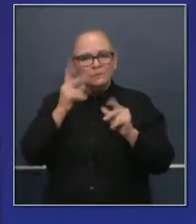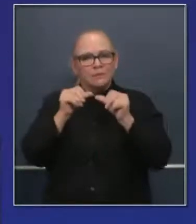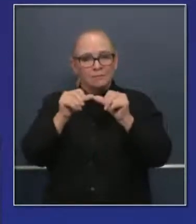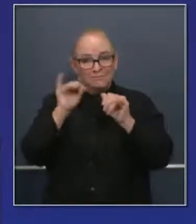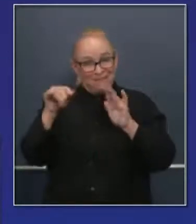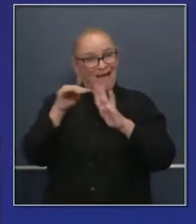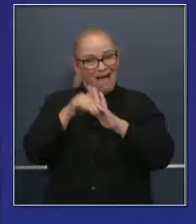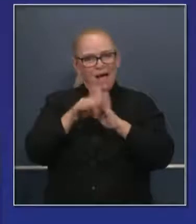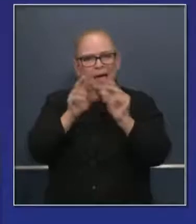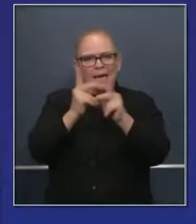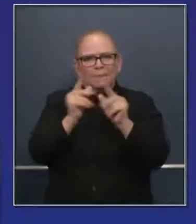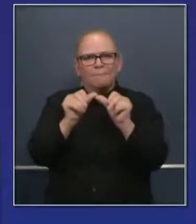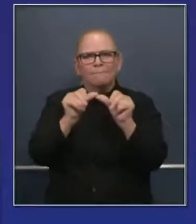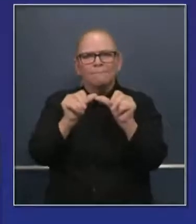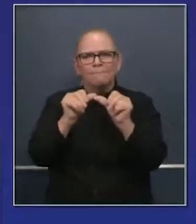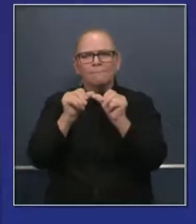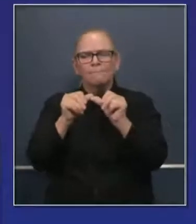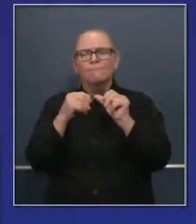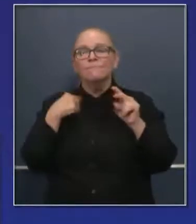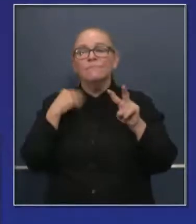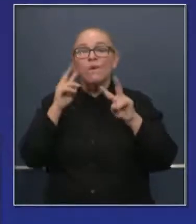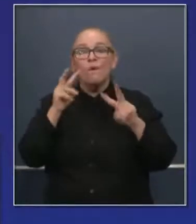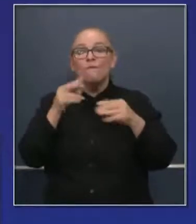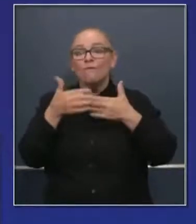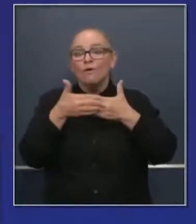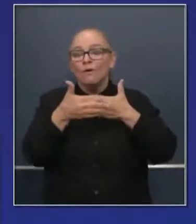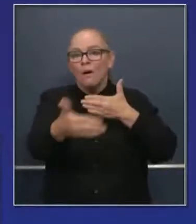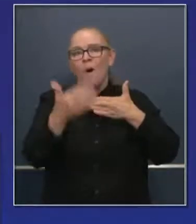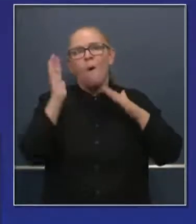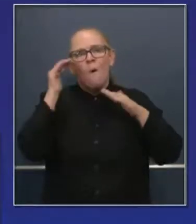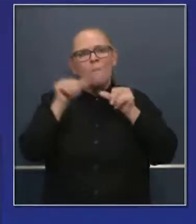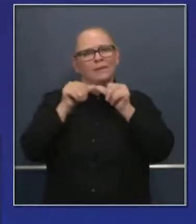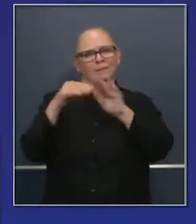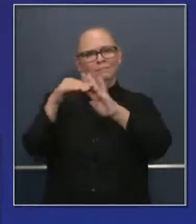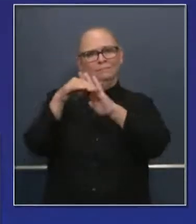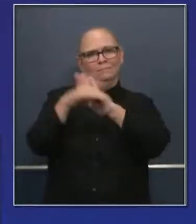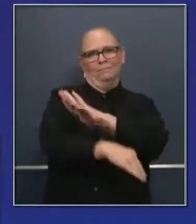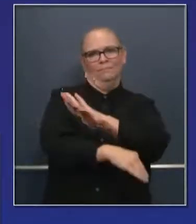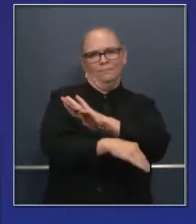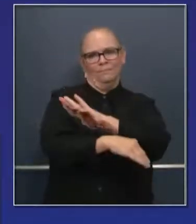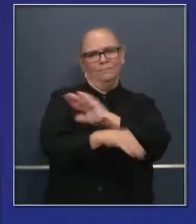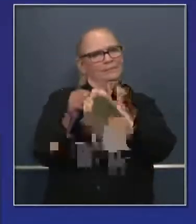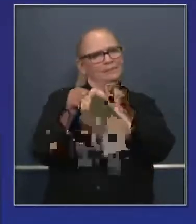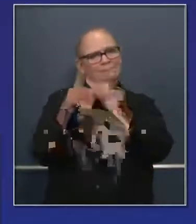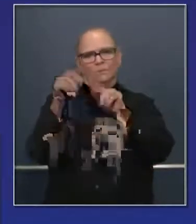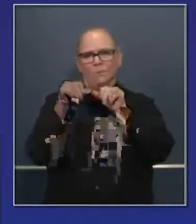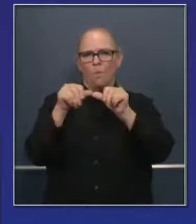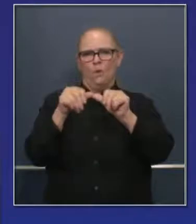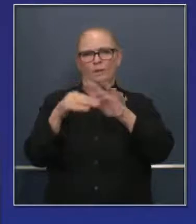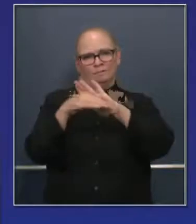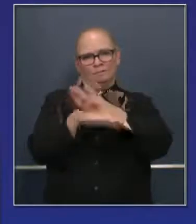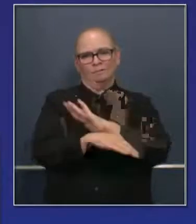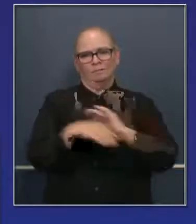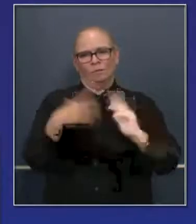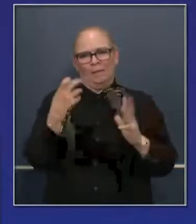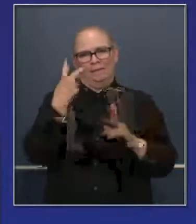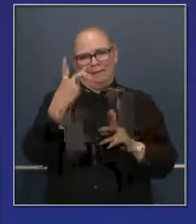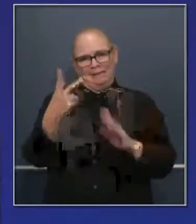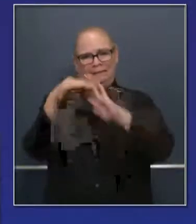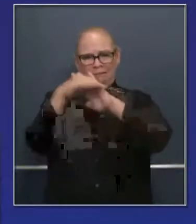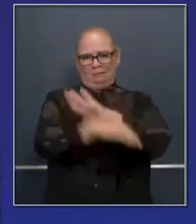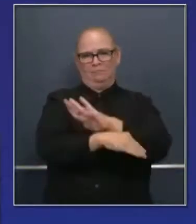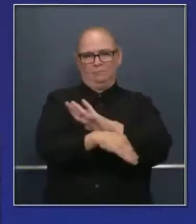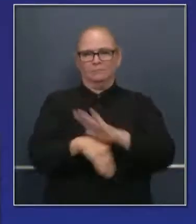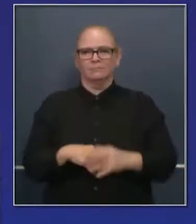headlines. We are looking forward to that, and we'll need to see another few weeks of this kind of data to come in to feel